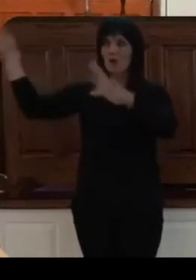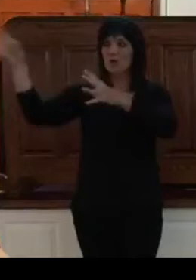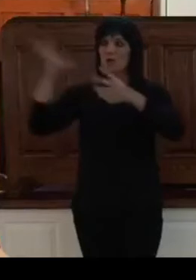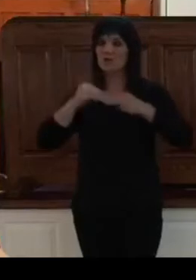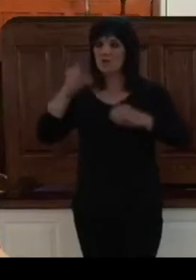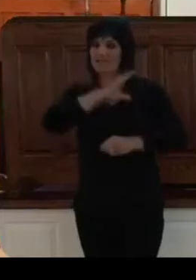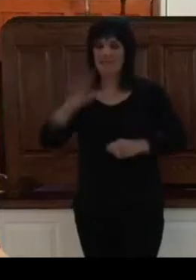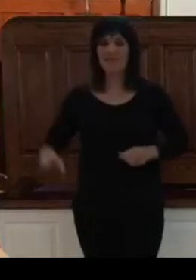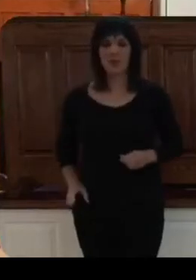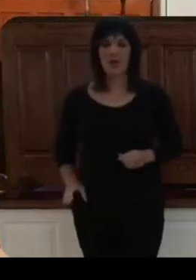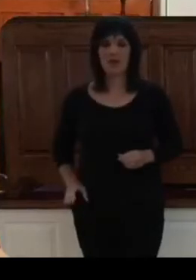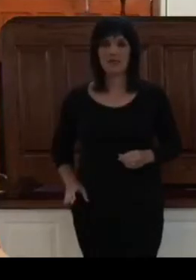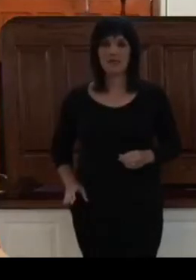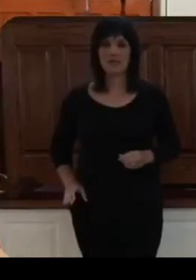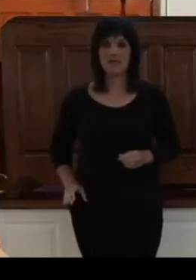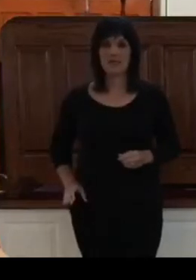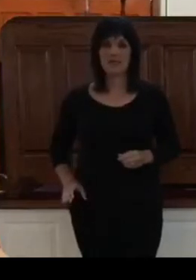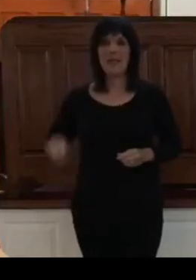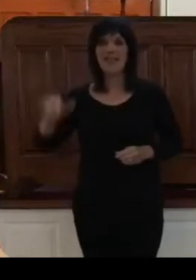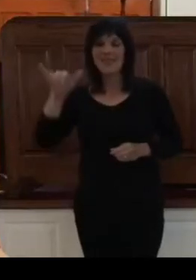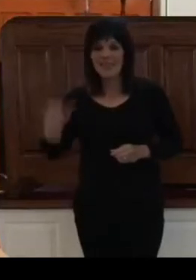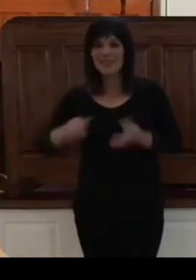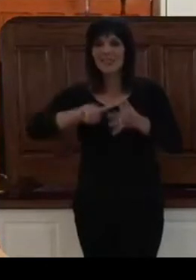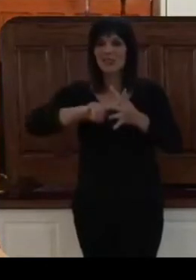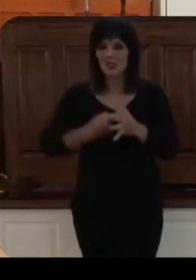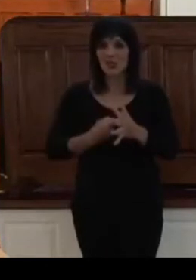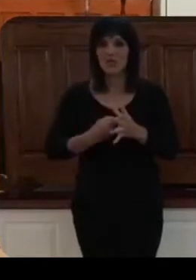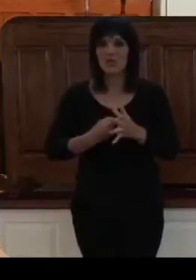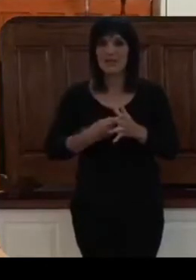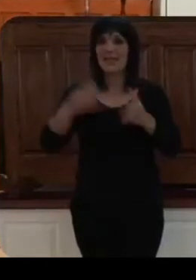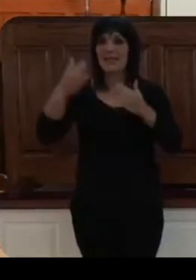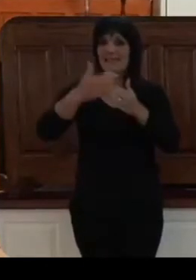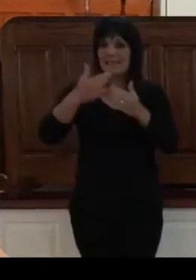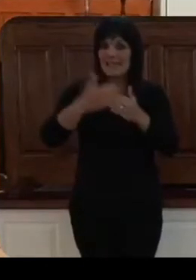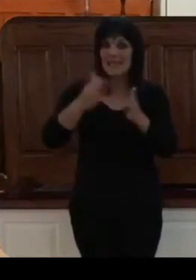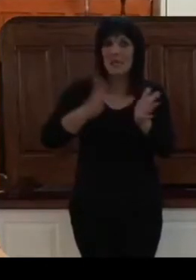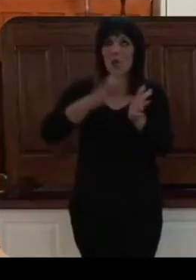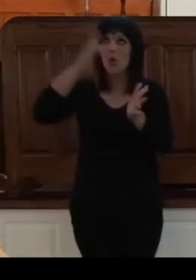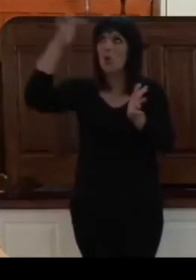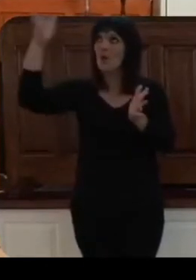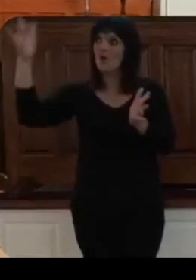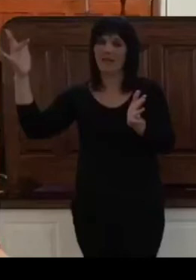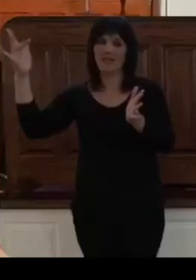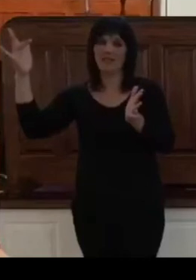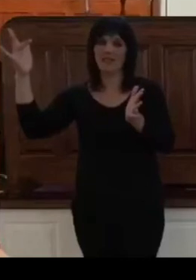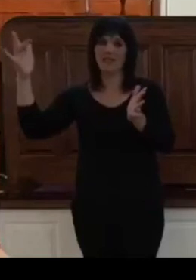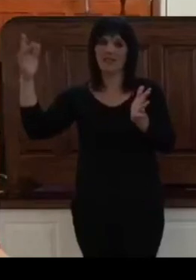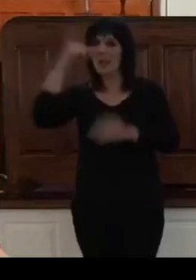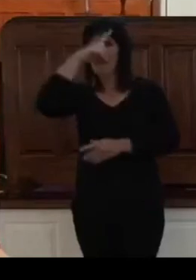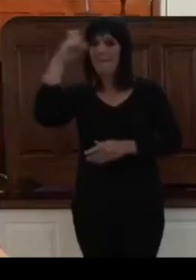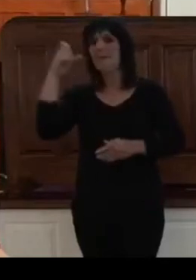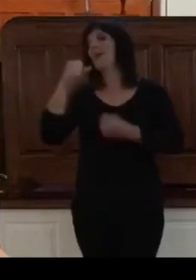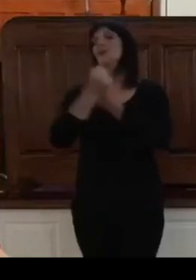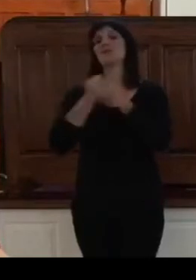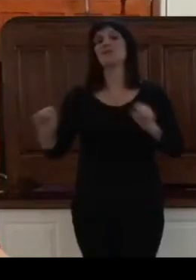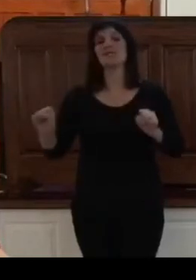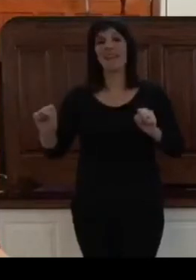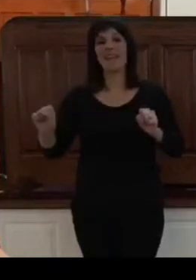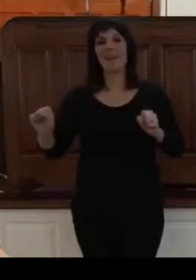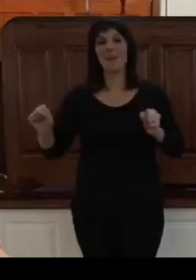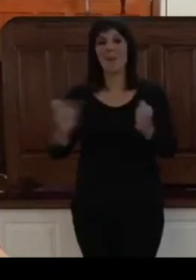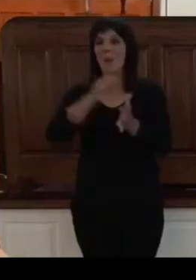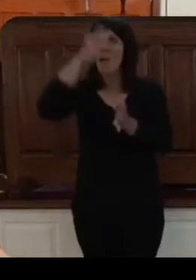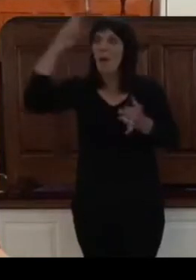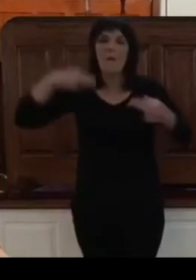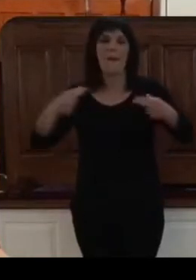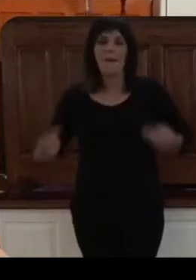Yay. It's the beginning. It's not the end. The end is glorification. That's because we're saved. We put on glorified